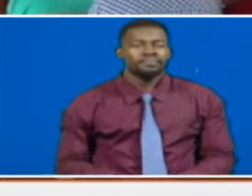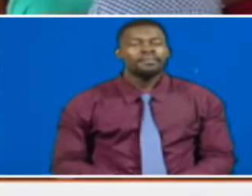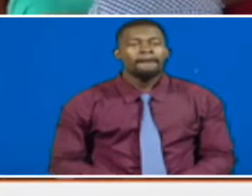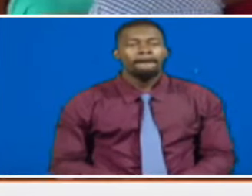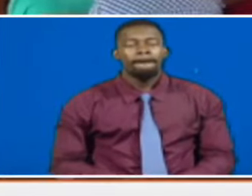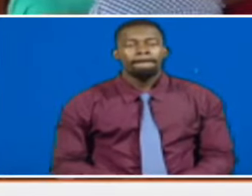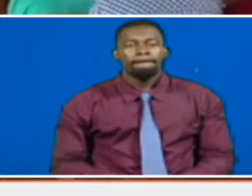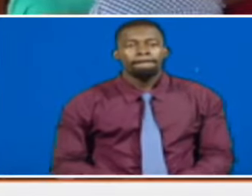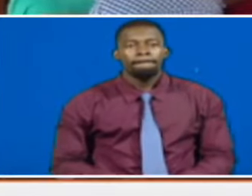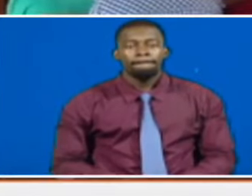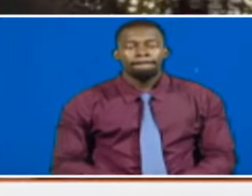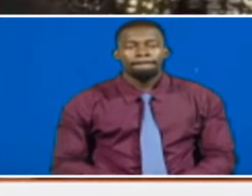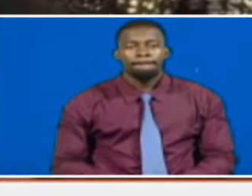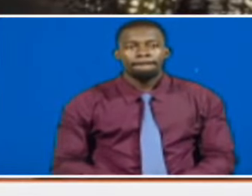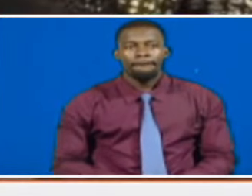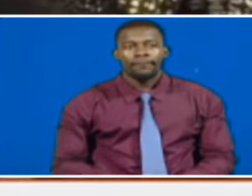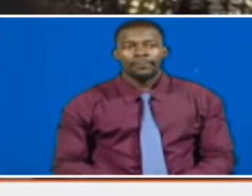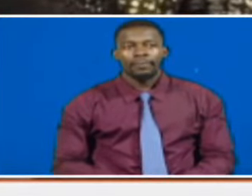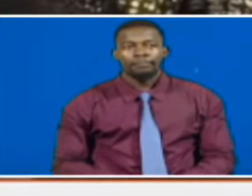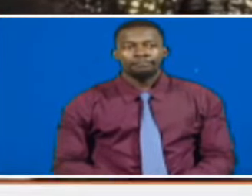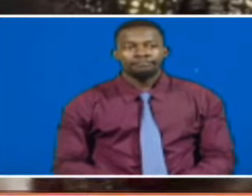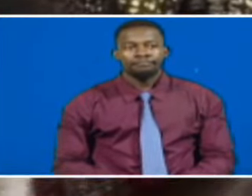News, Uasin Gishu County.